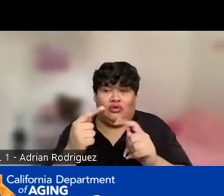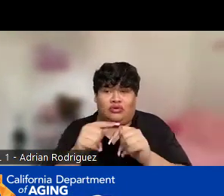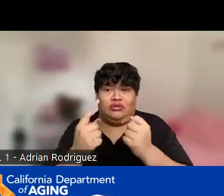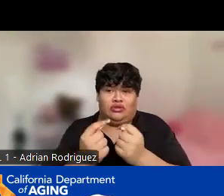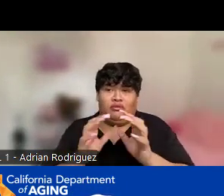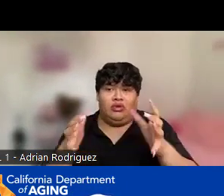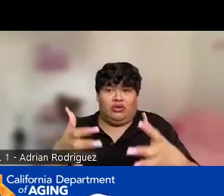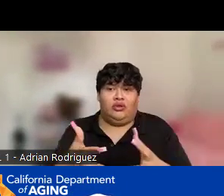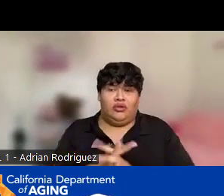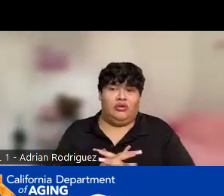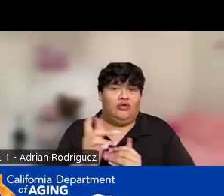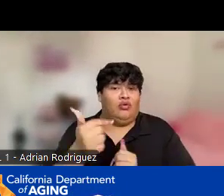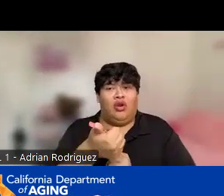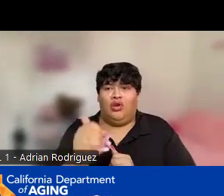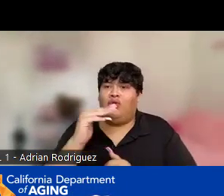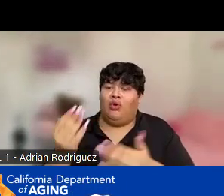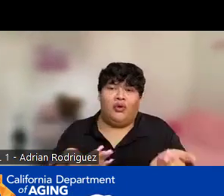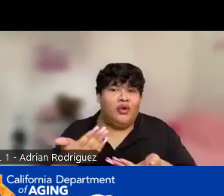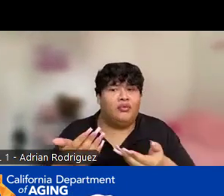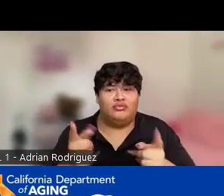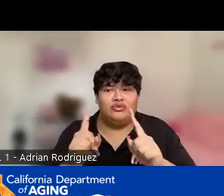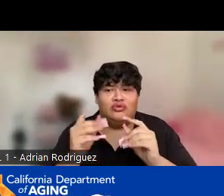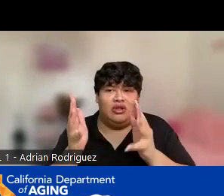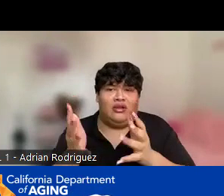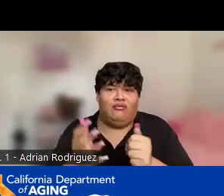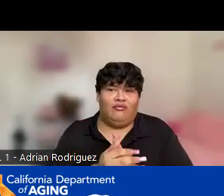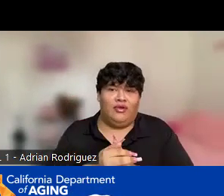you are more than welcome at this time.